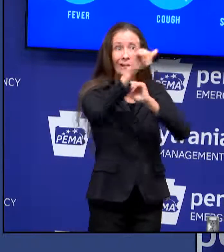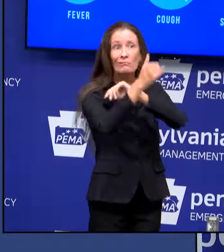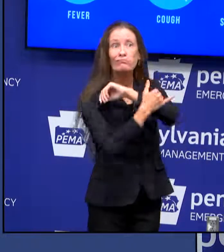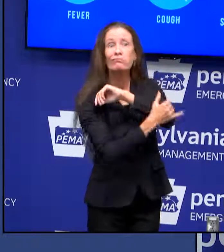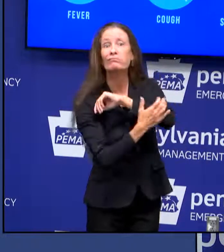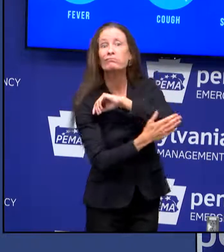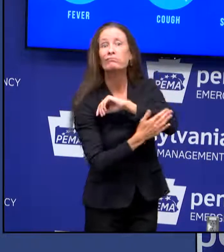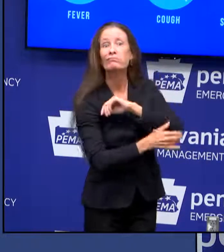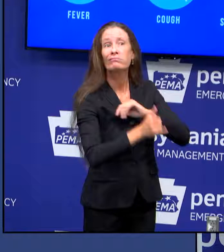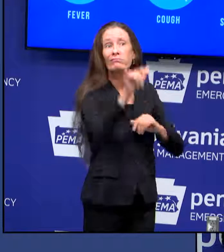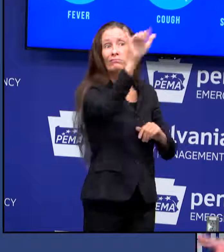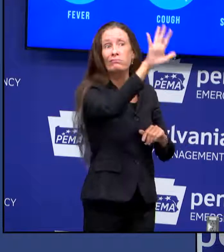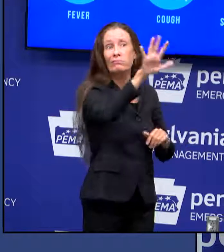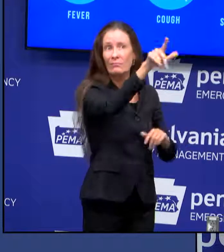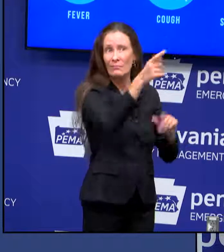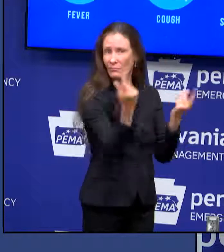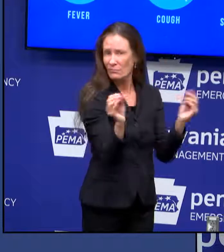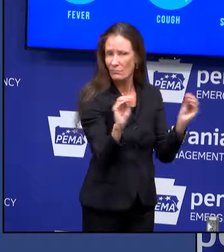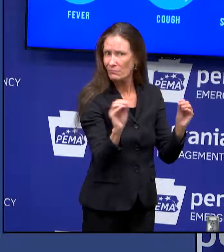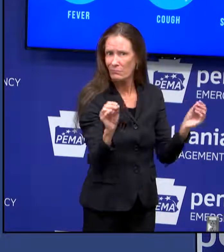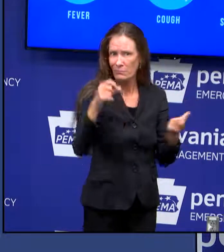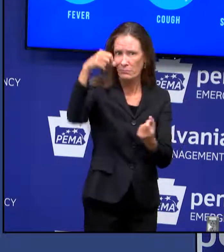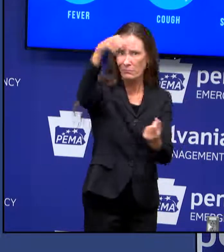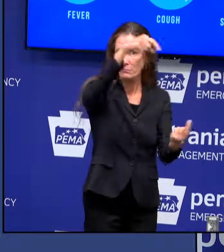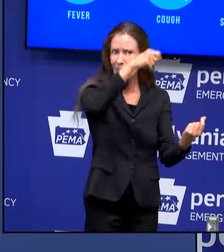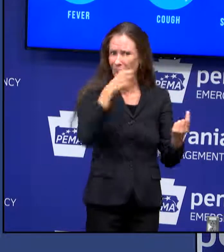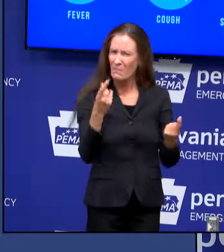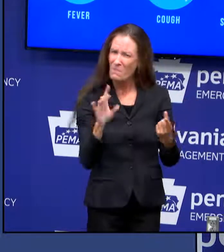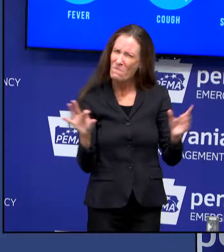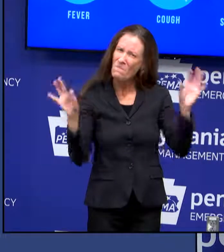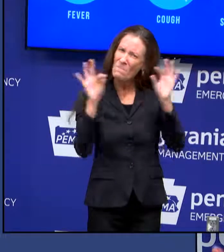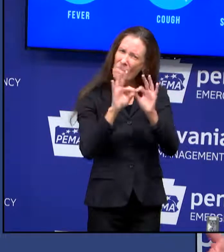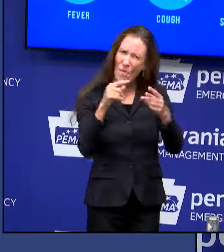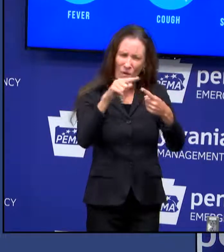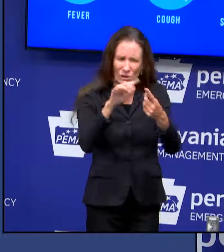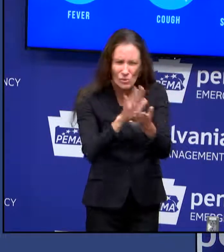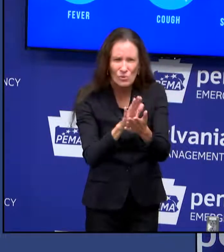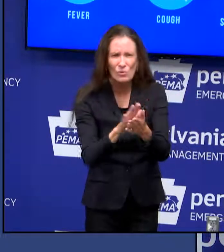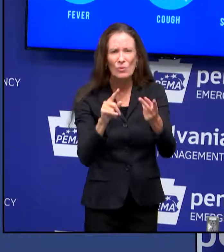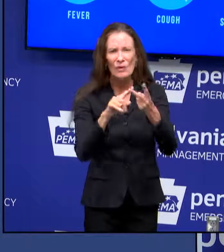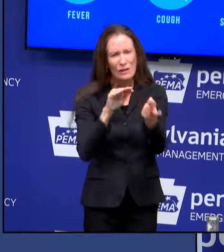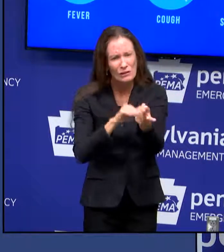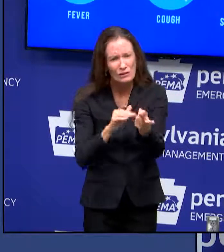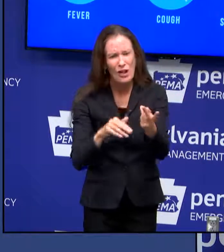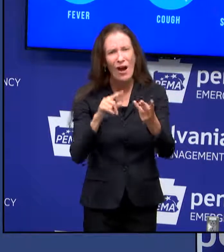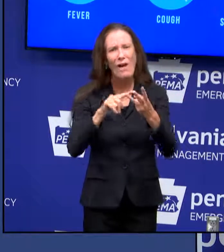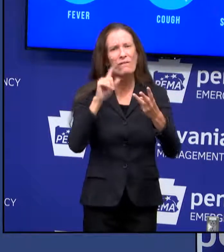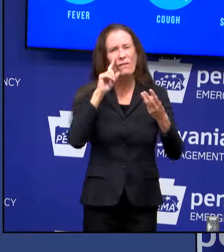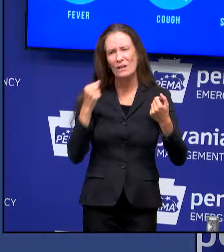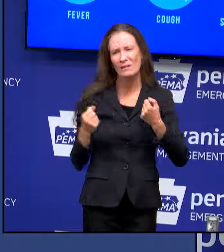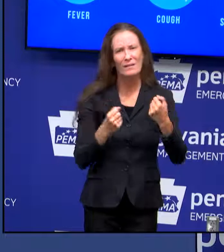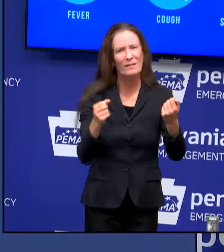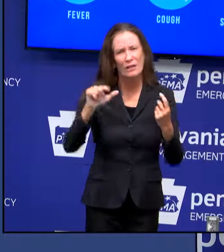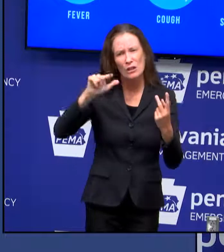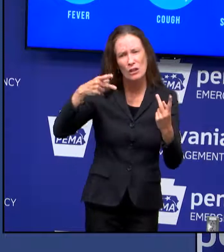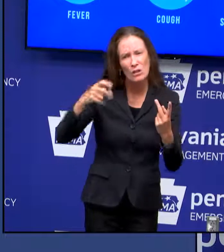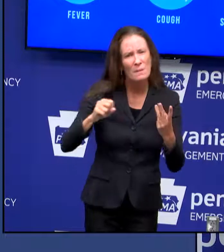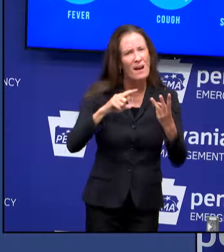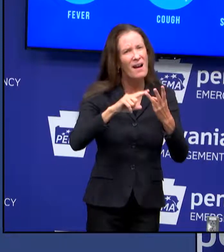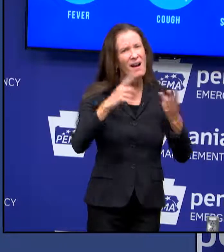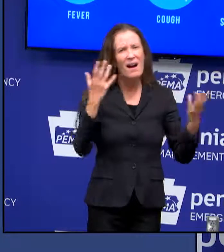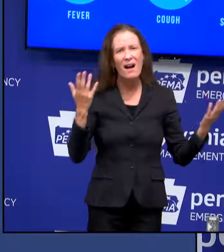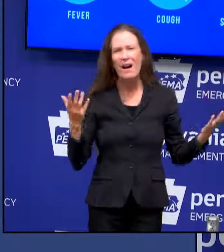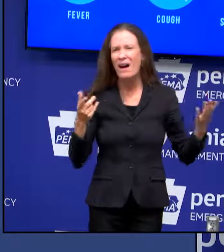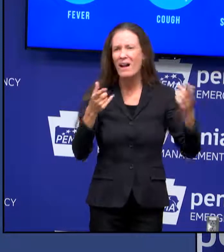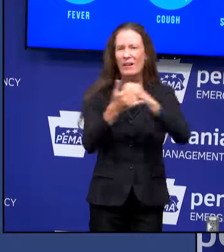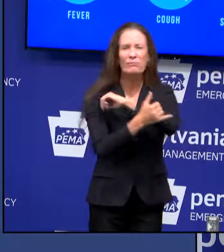the things that agriculture depends on the internet. So we need to make sure that remote areas of this